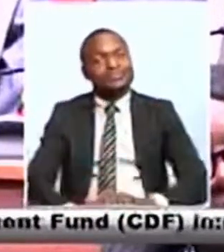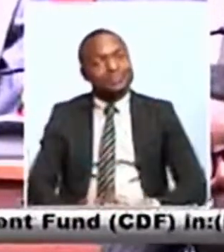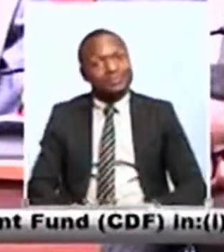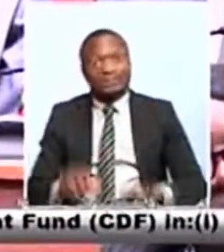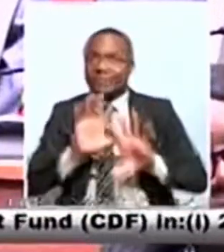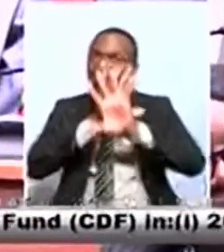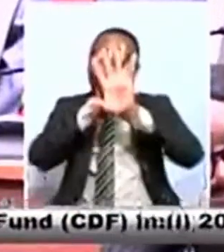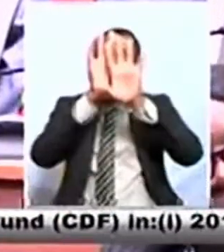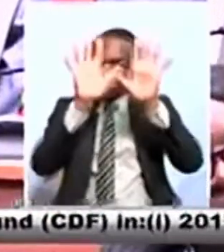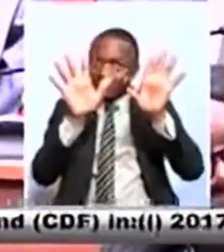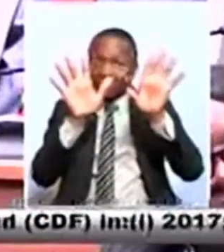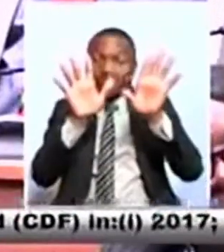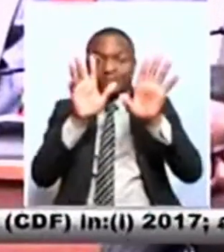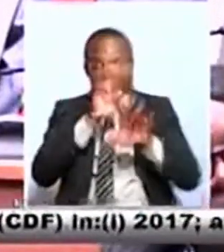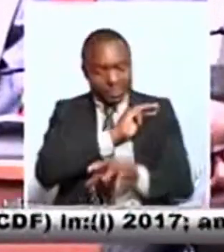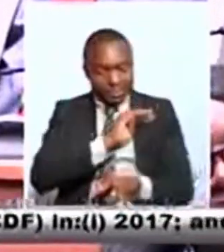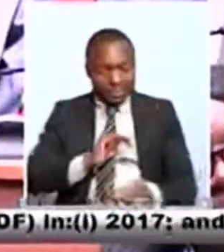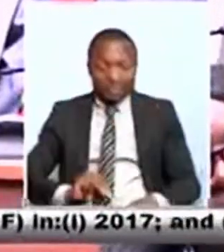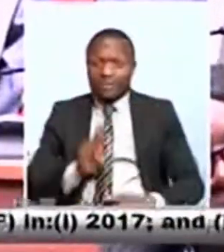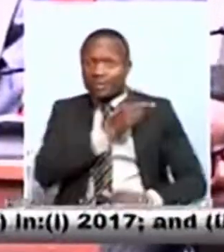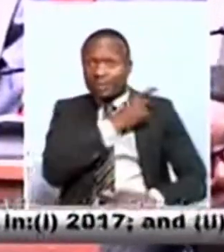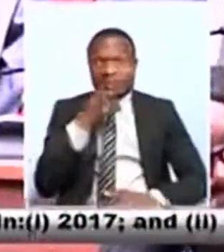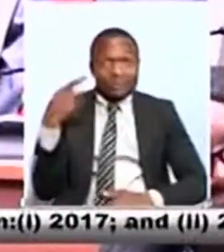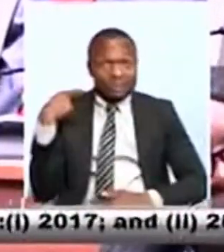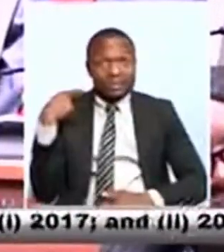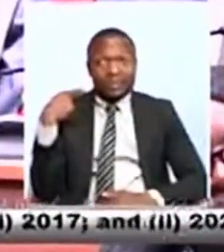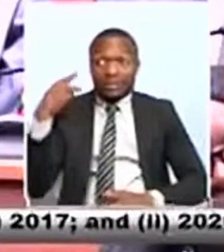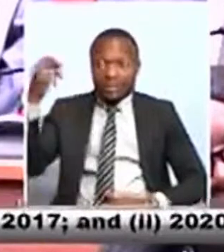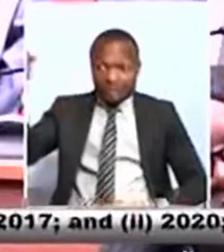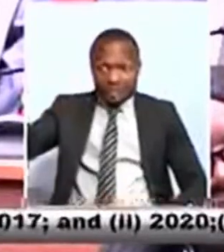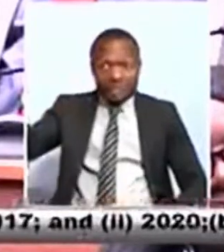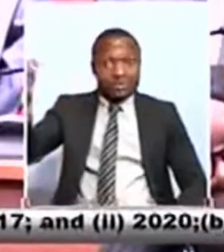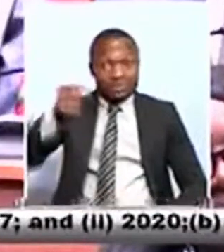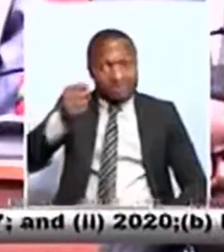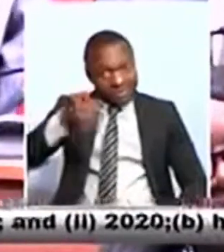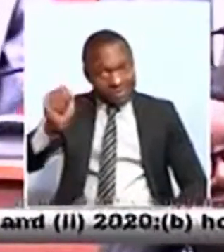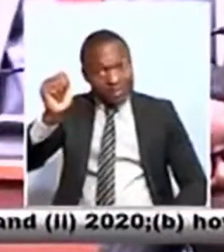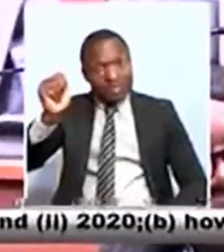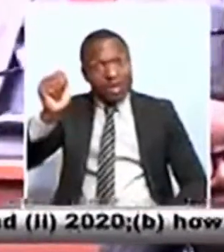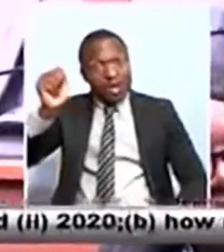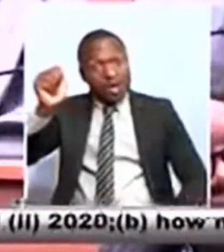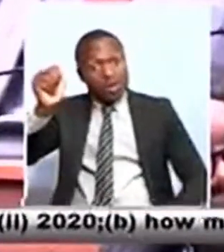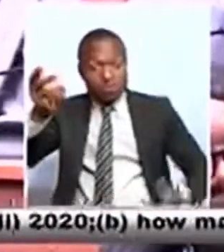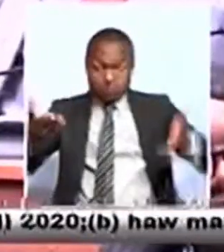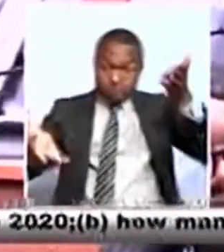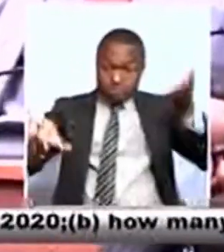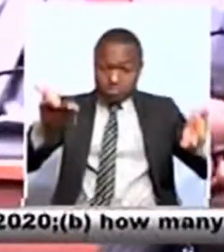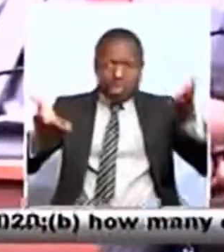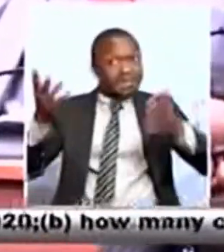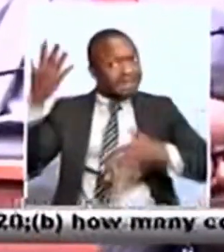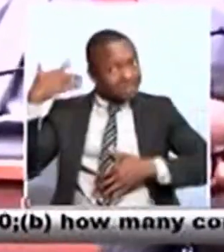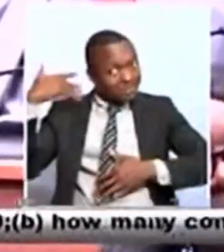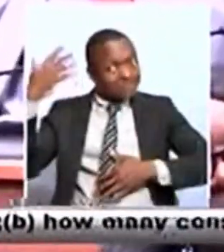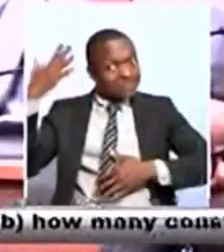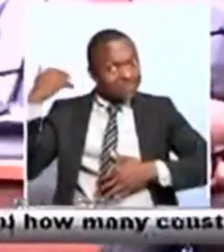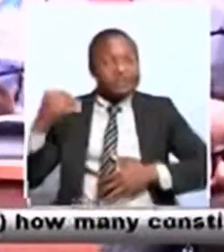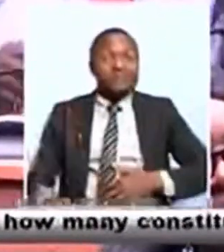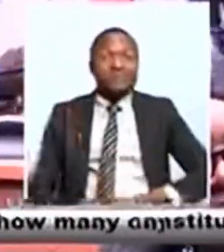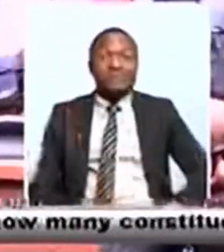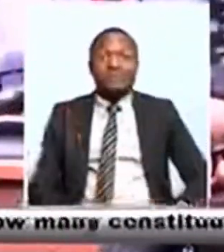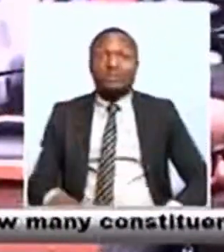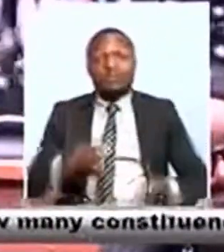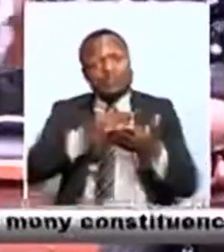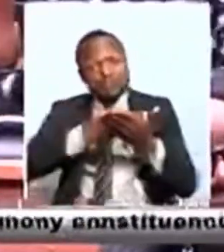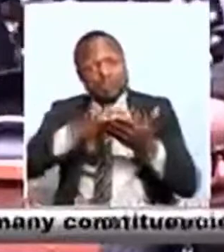Clearly, the Member of Parliament wants to drag me into the comparison of the past where they completely failed